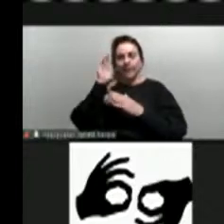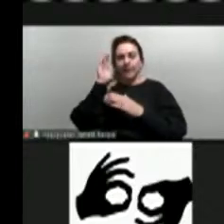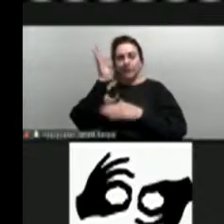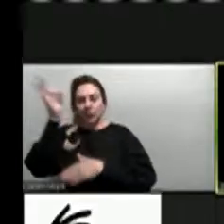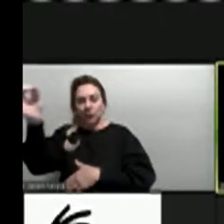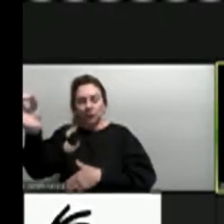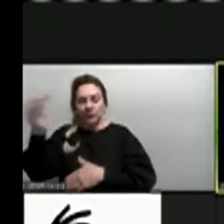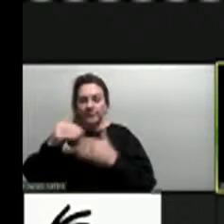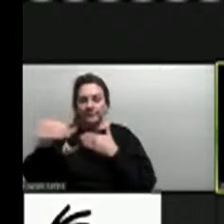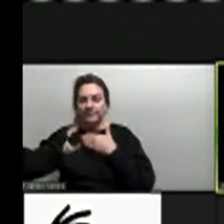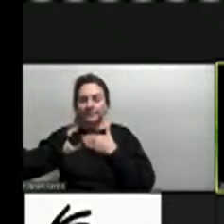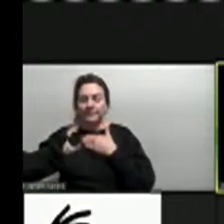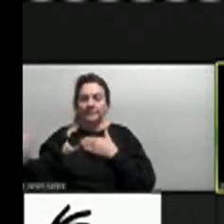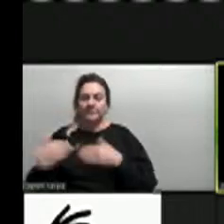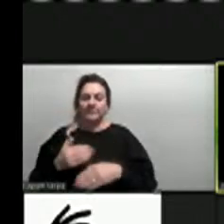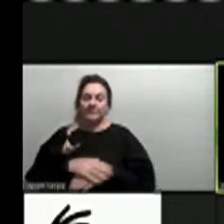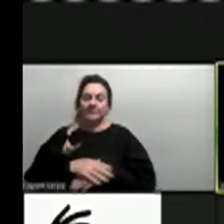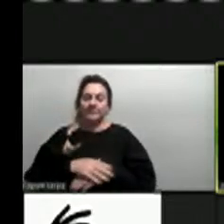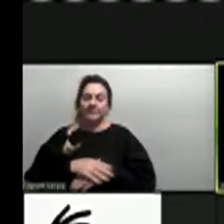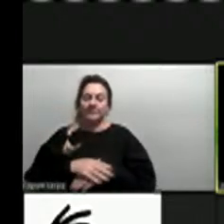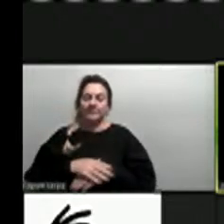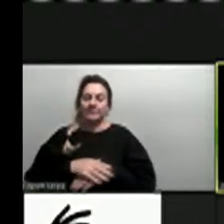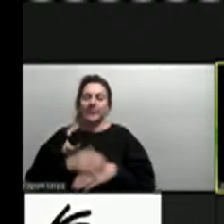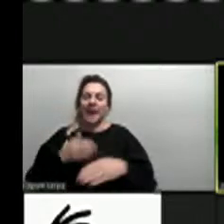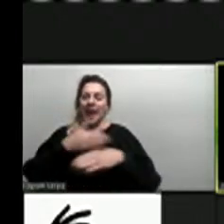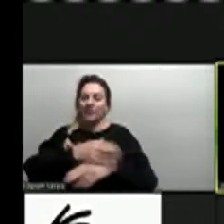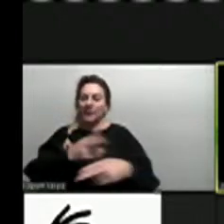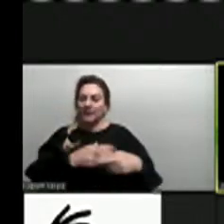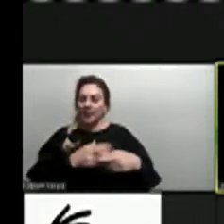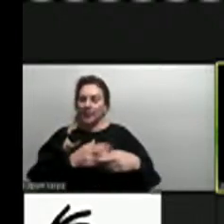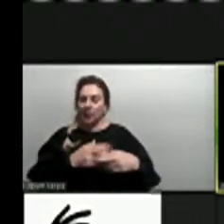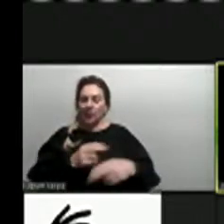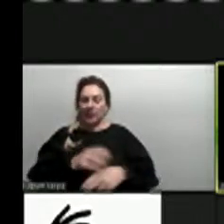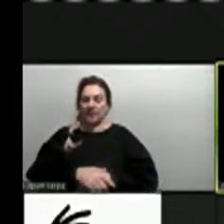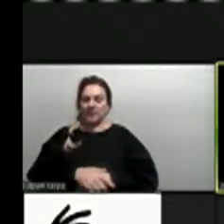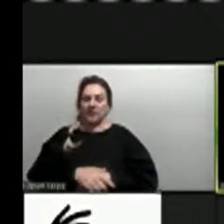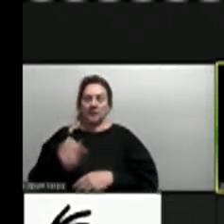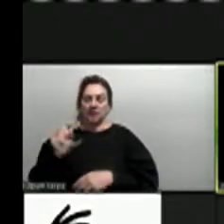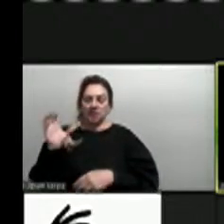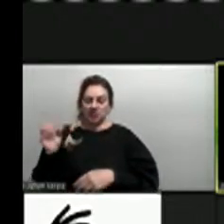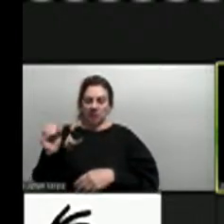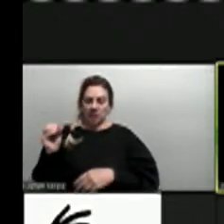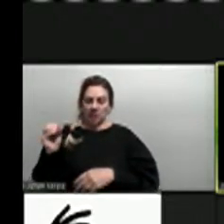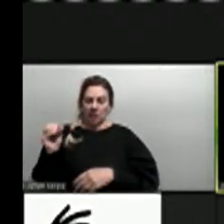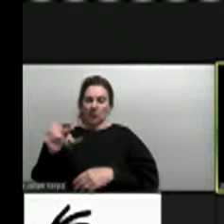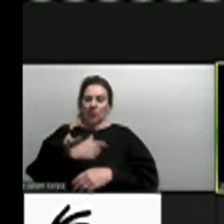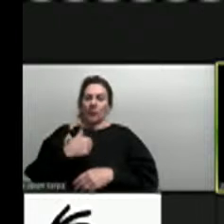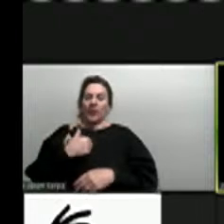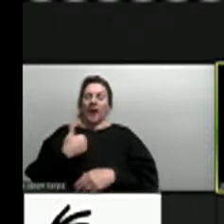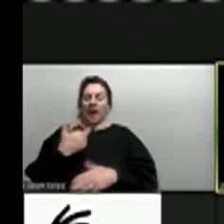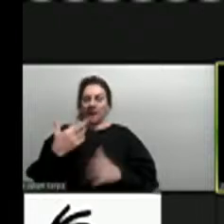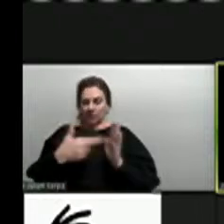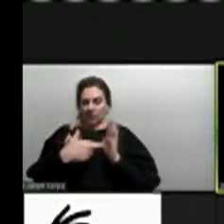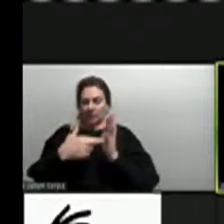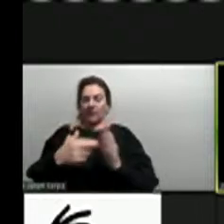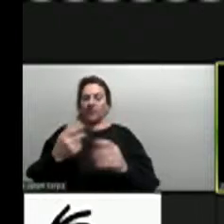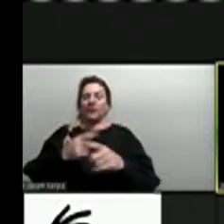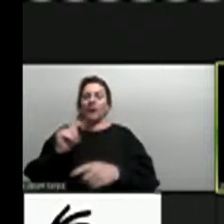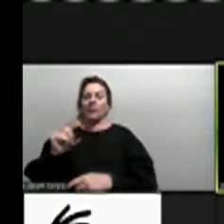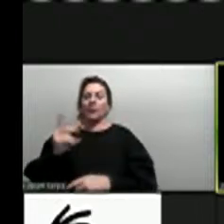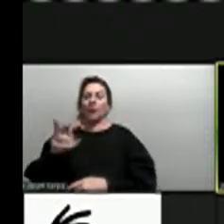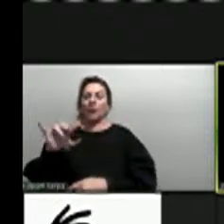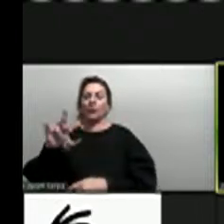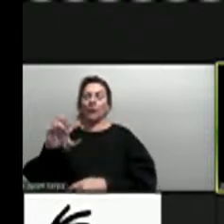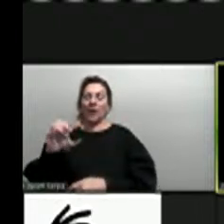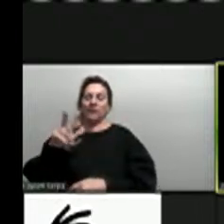Okay, let's start with, I think, your question for Thrive 305. We do have a representative from Thrive 305.